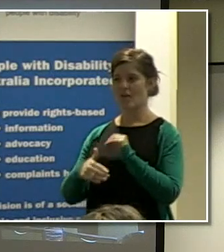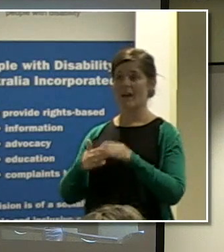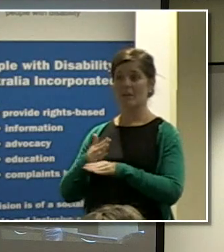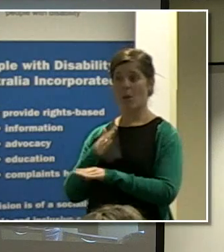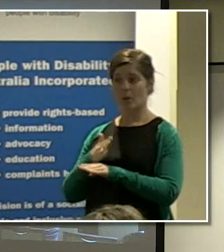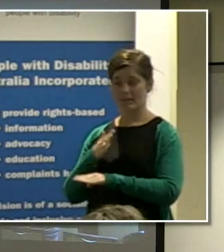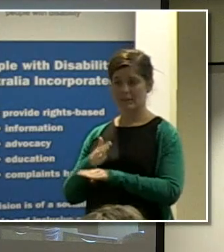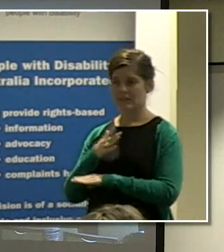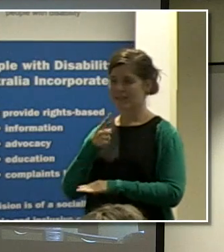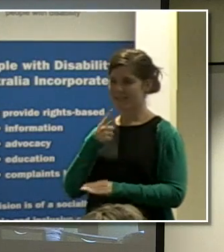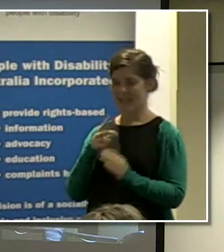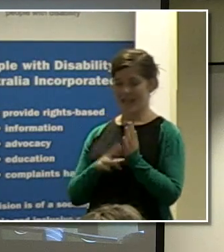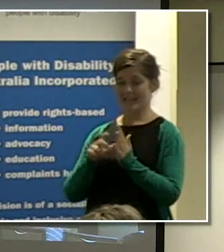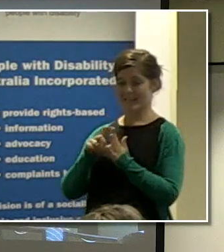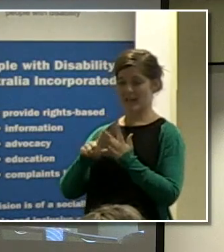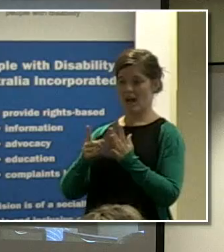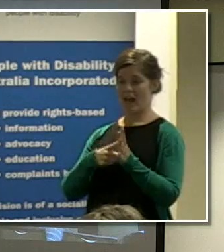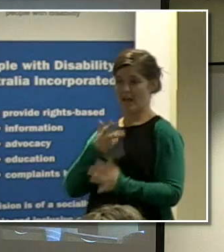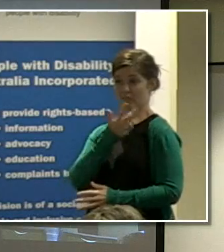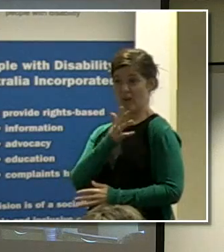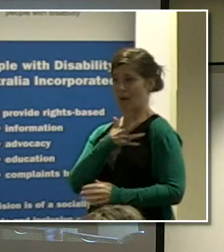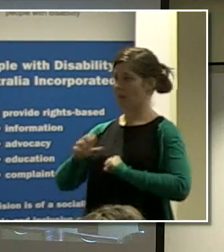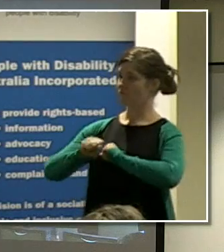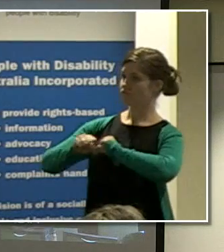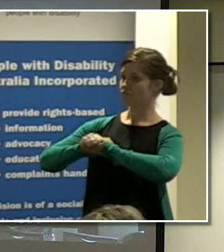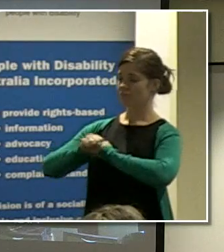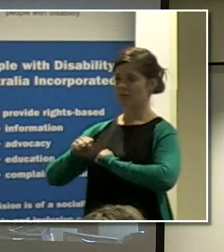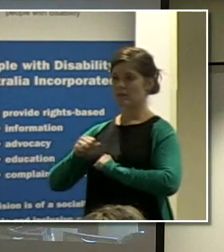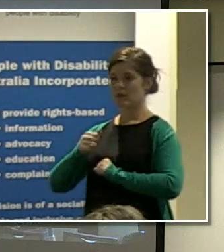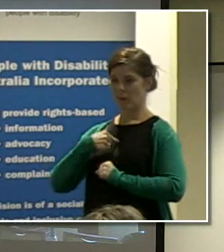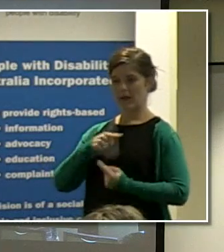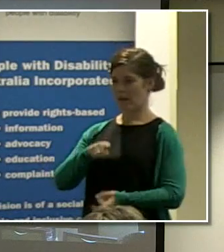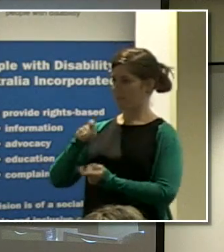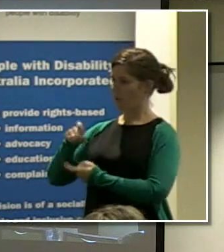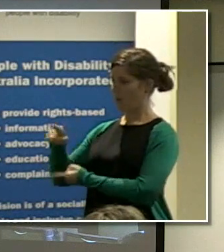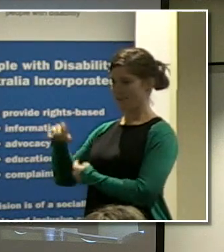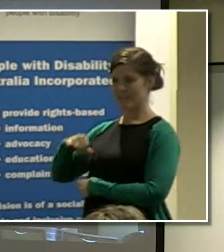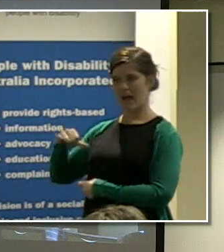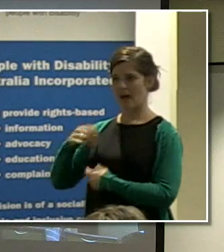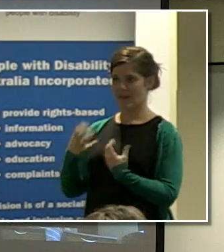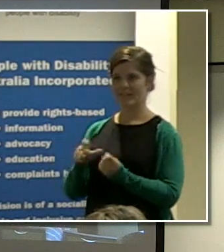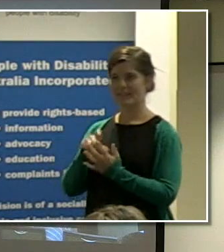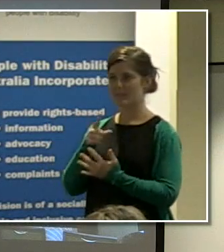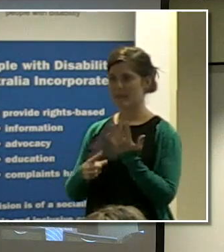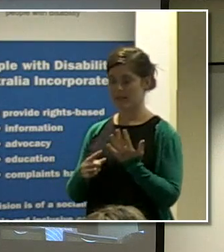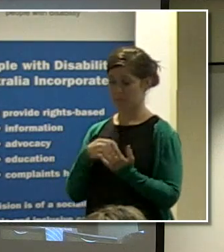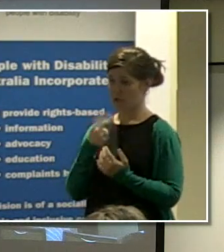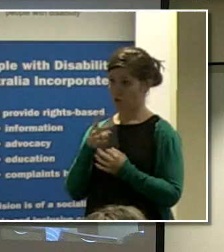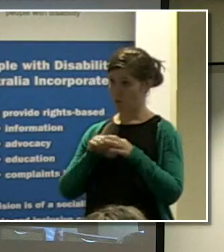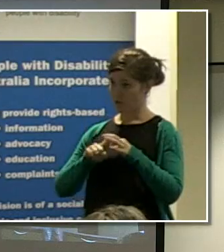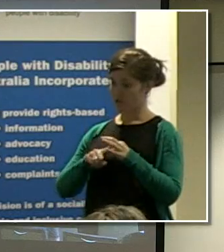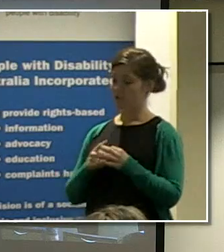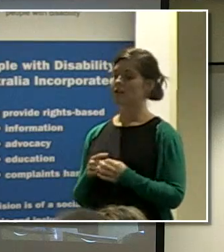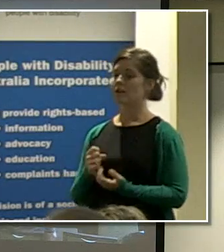employment. It says, the NDIA proudly publishes statistics around the employment of people with disability. I have two questions. One is that given